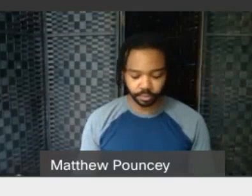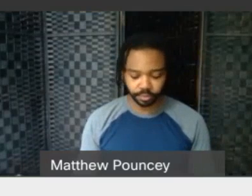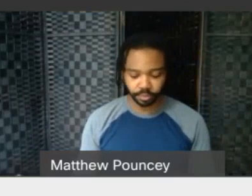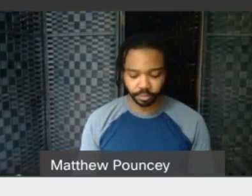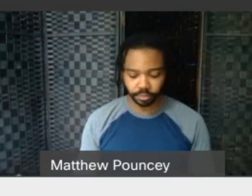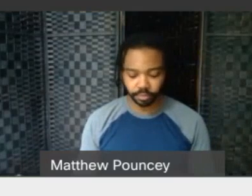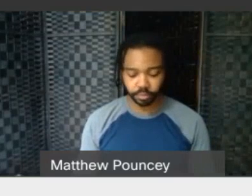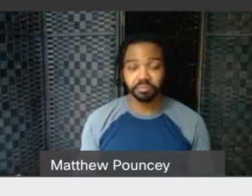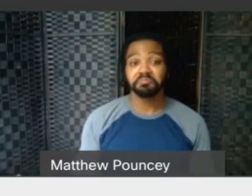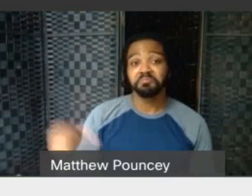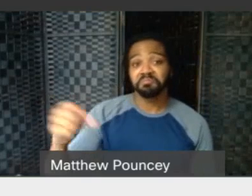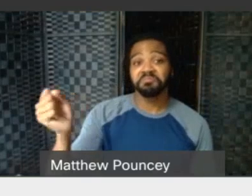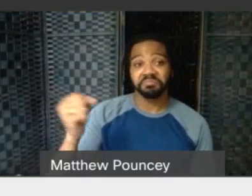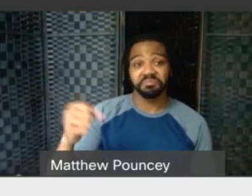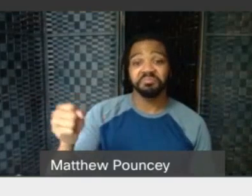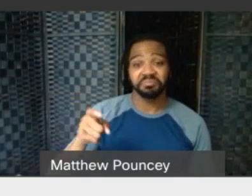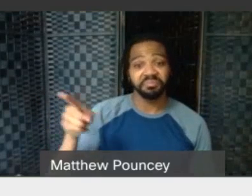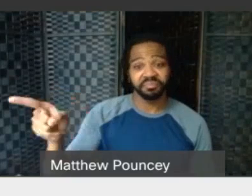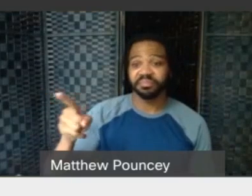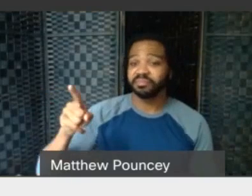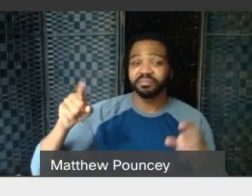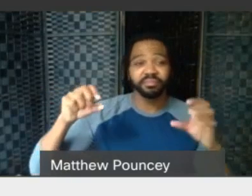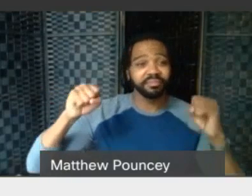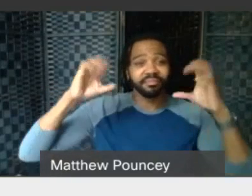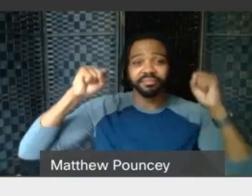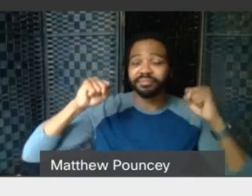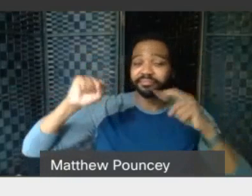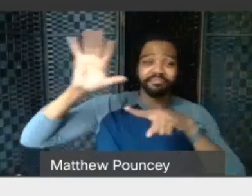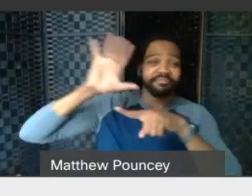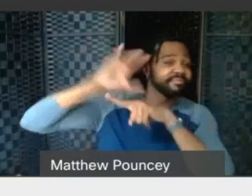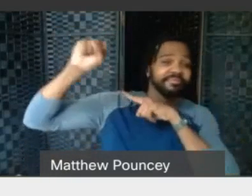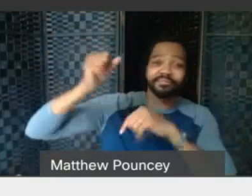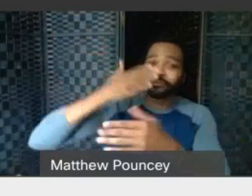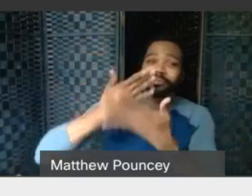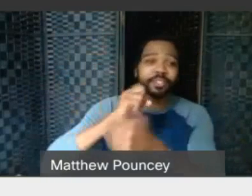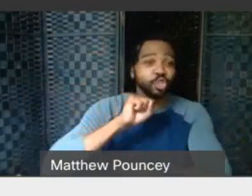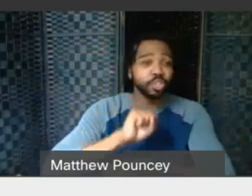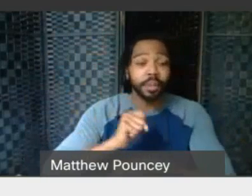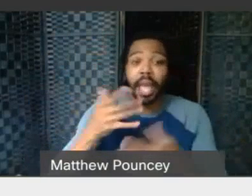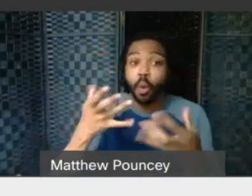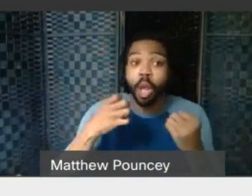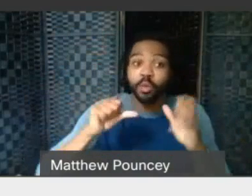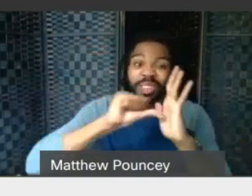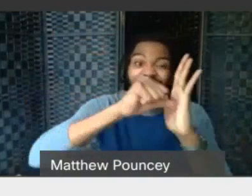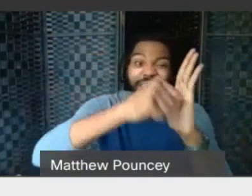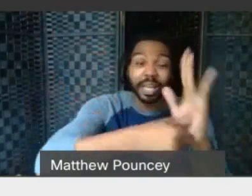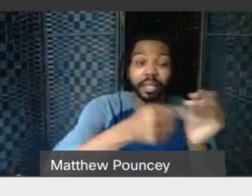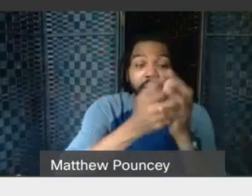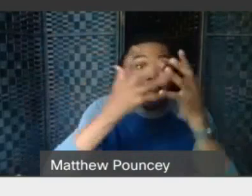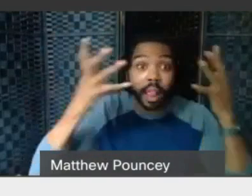Yeah, they did a fantastic job. And I do want to emphasize lots of education.